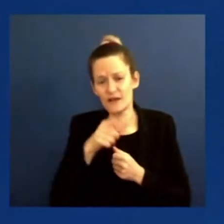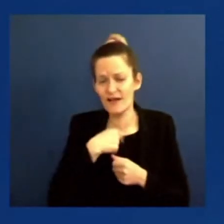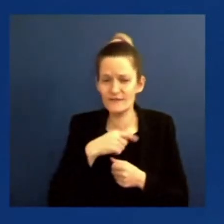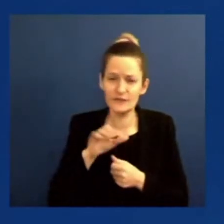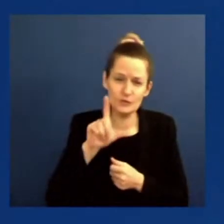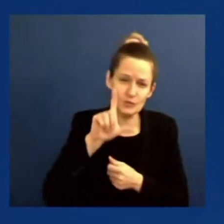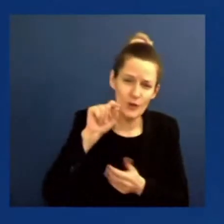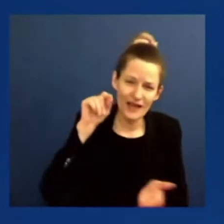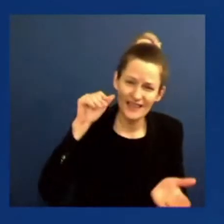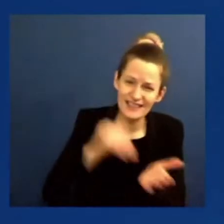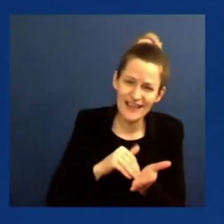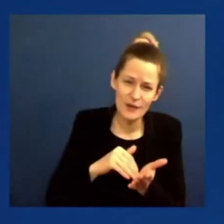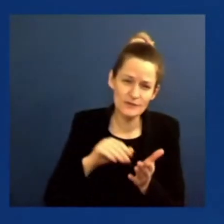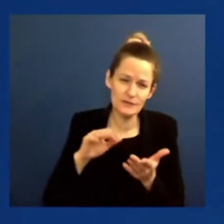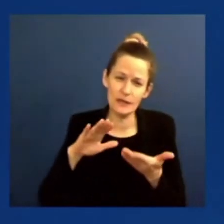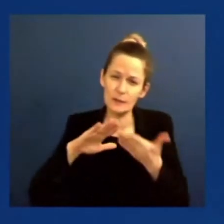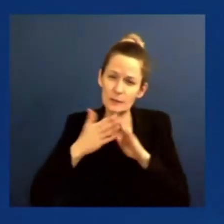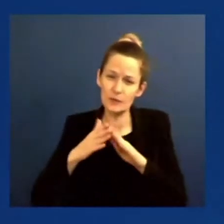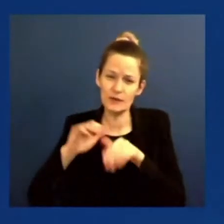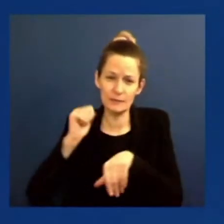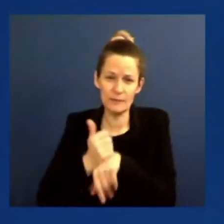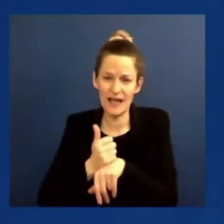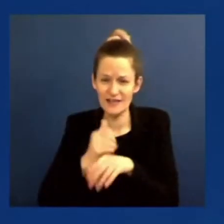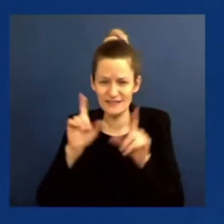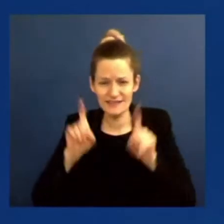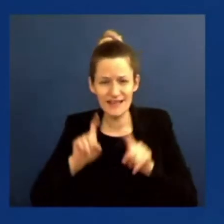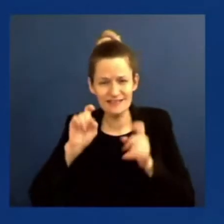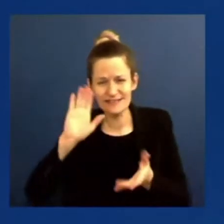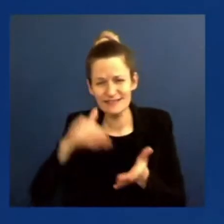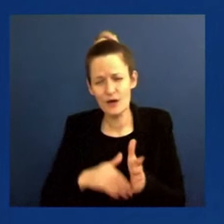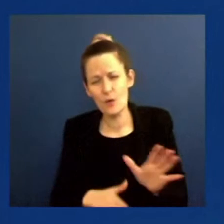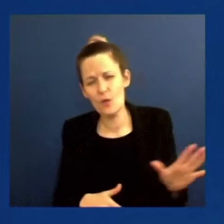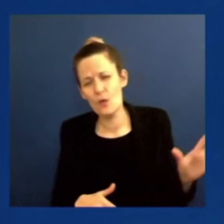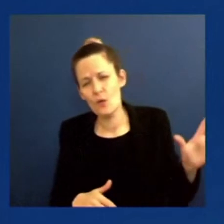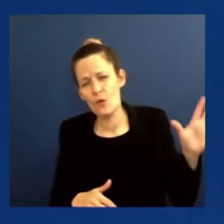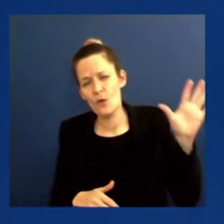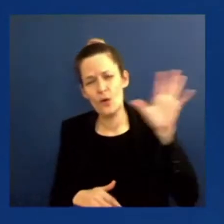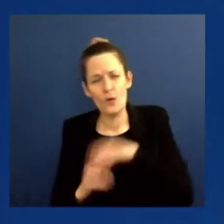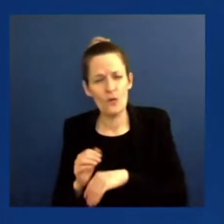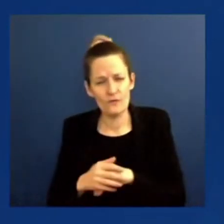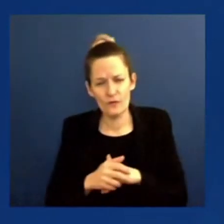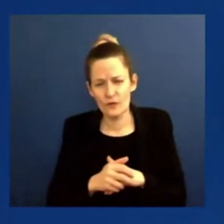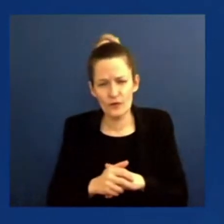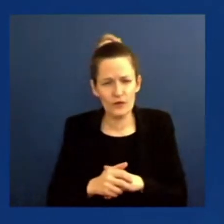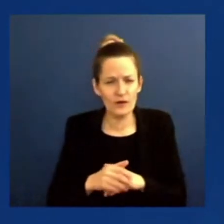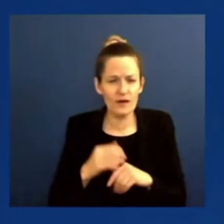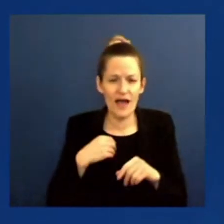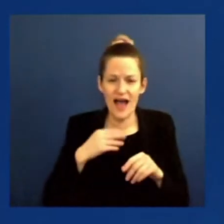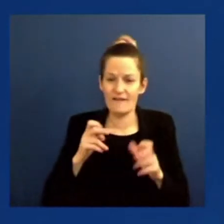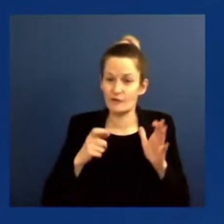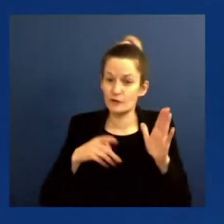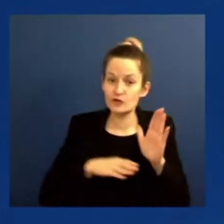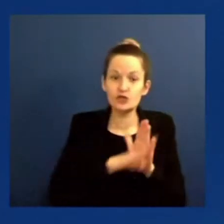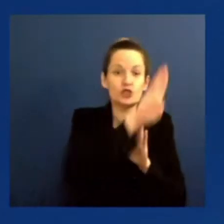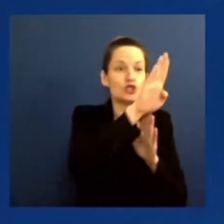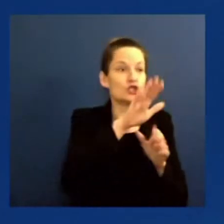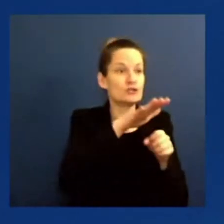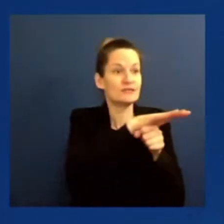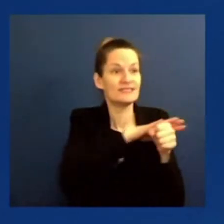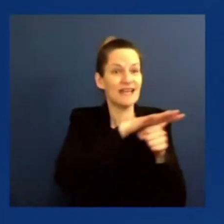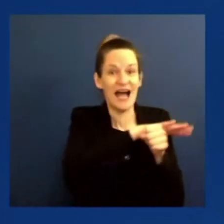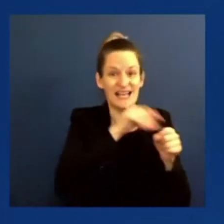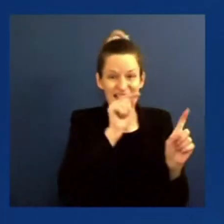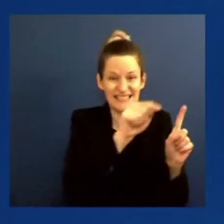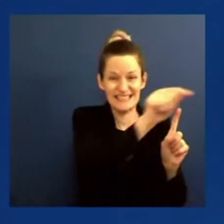sites nationwide, federal surge sites, dozens of which have opened in the last few weeks, are online and are being set up across the